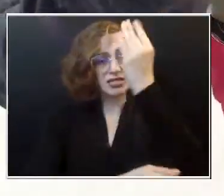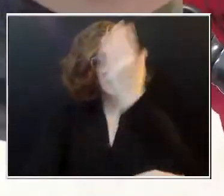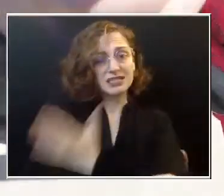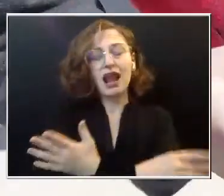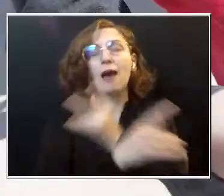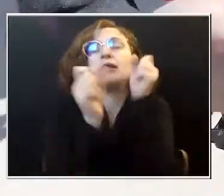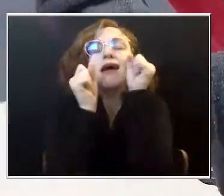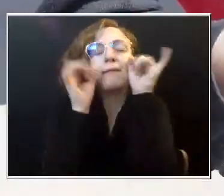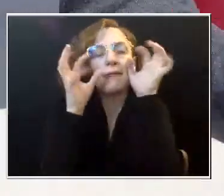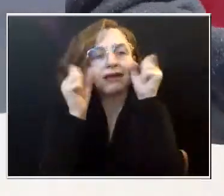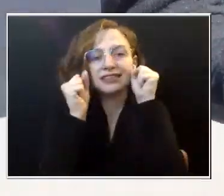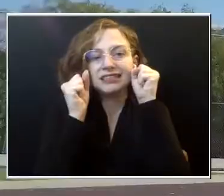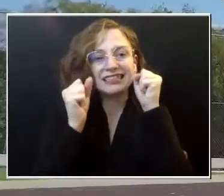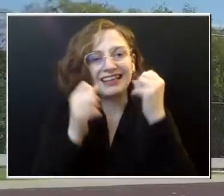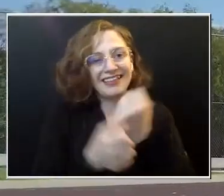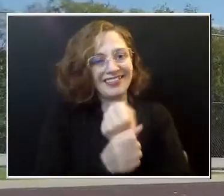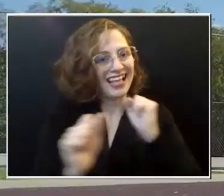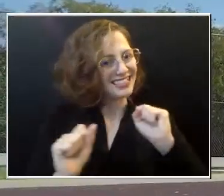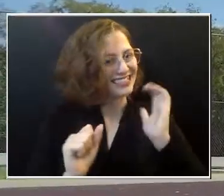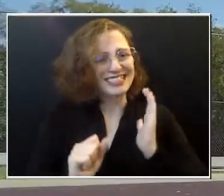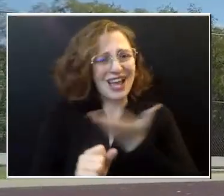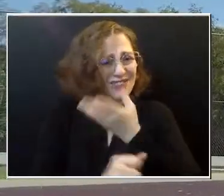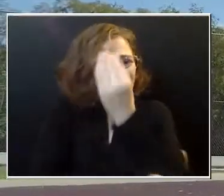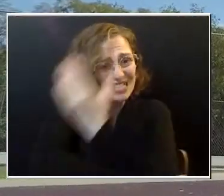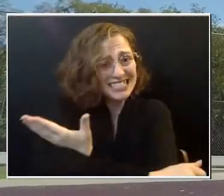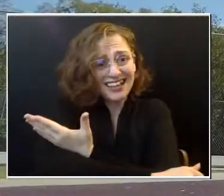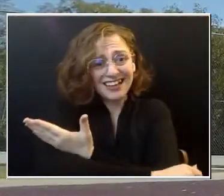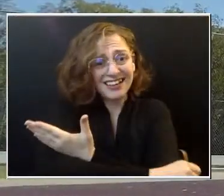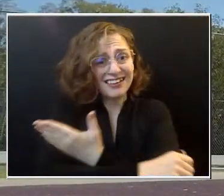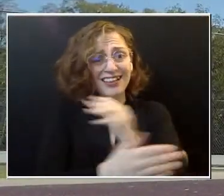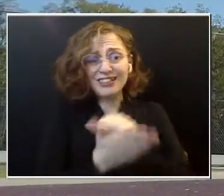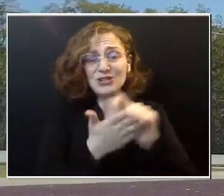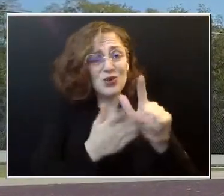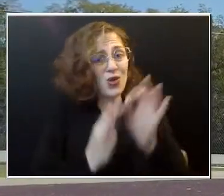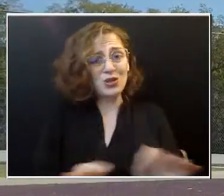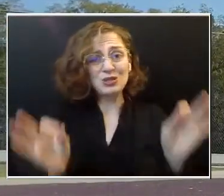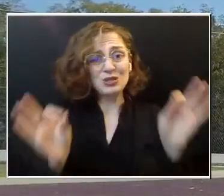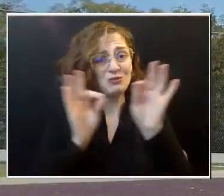son. That's all that mattered to us, for sure. You having fun, Bubba? No.